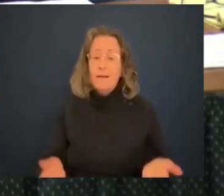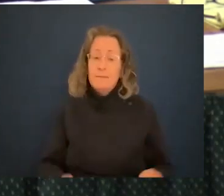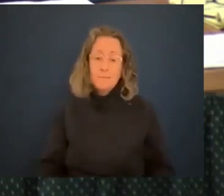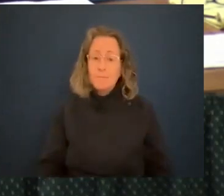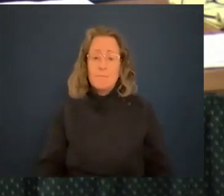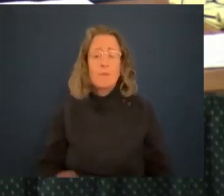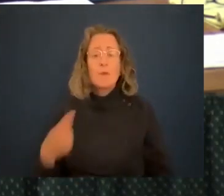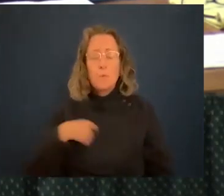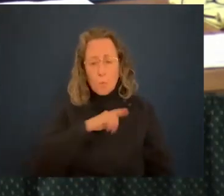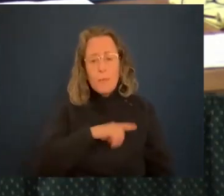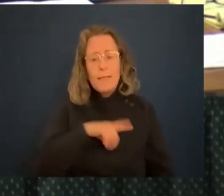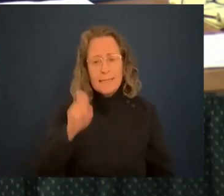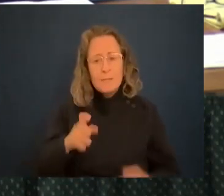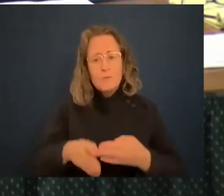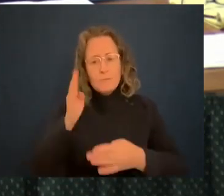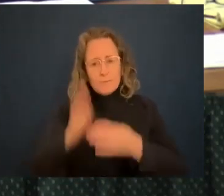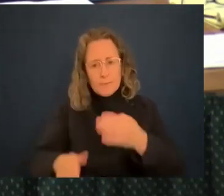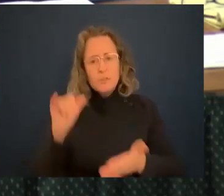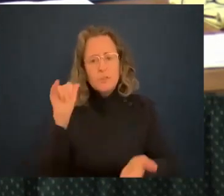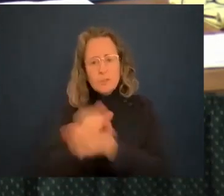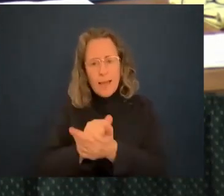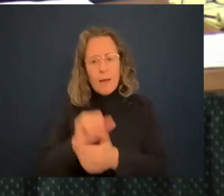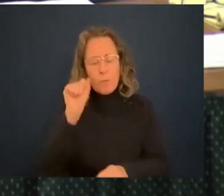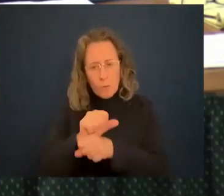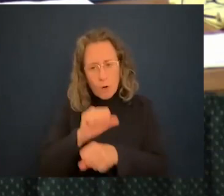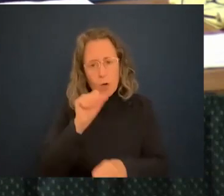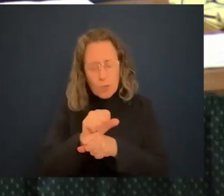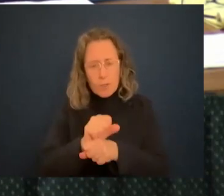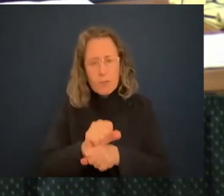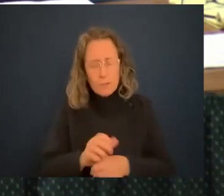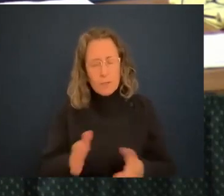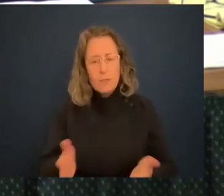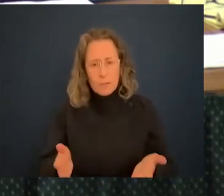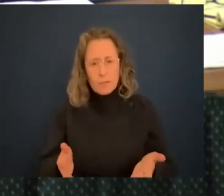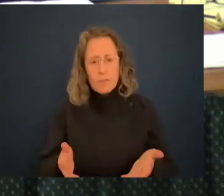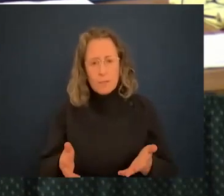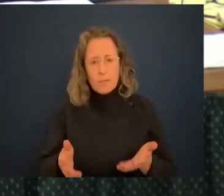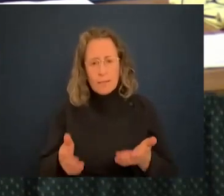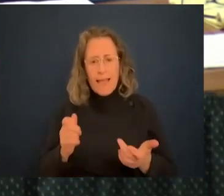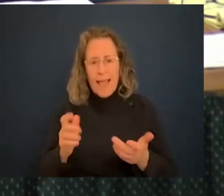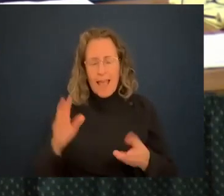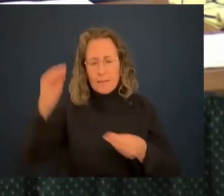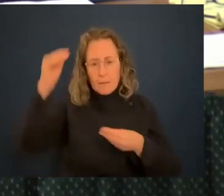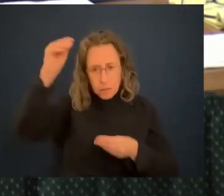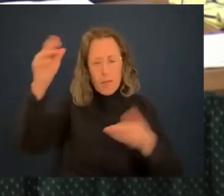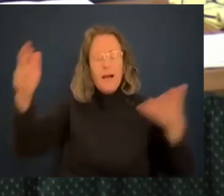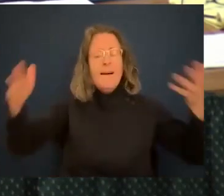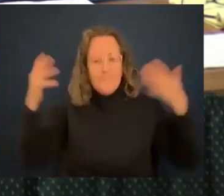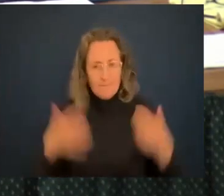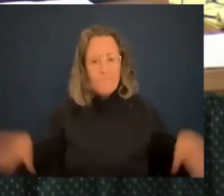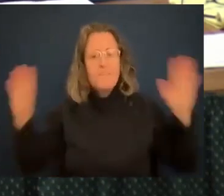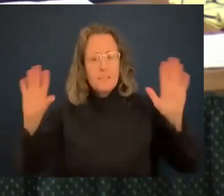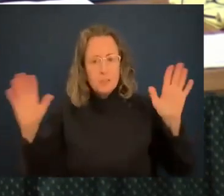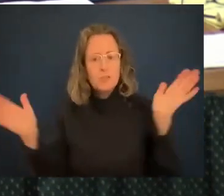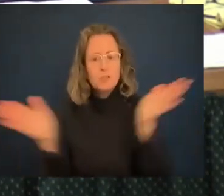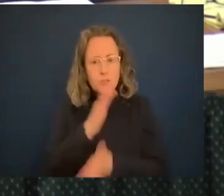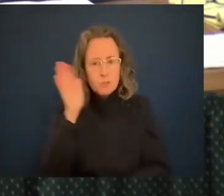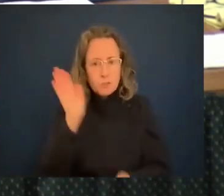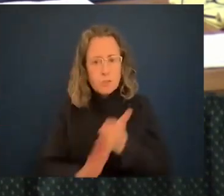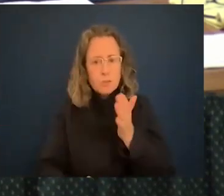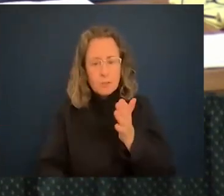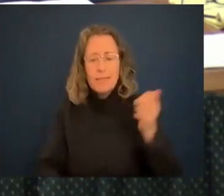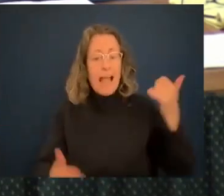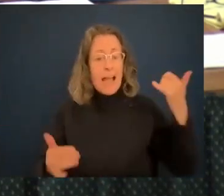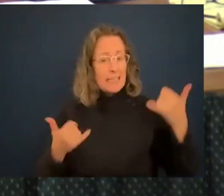to finish that work and be and and have that as an accomplishment okay as something that has been half done